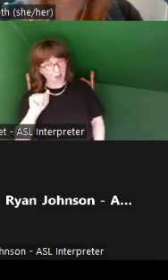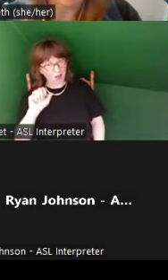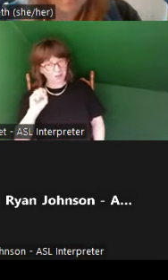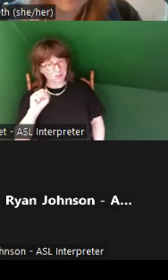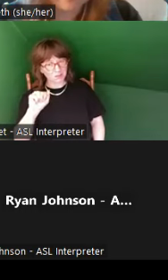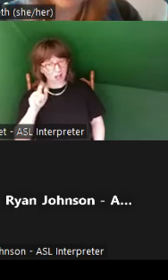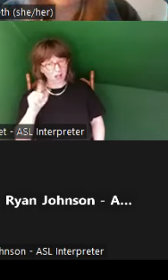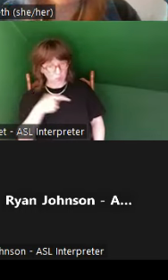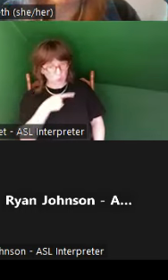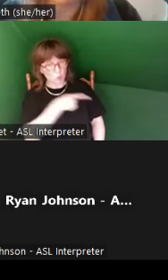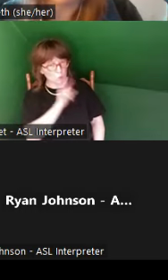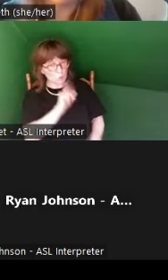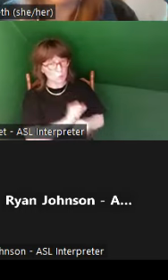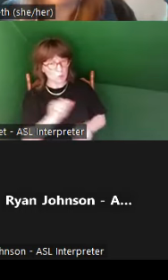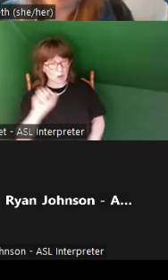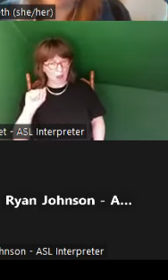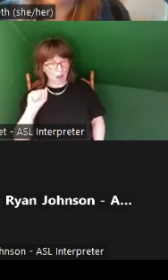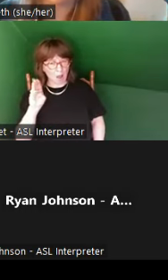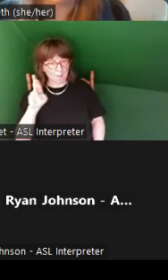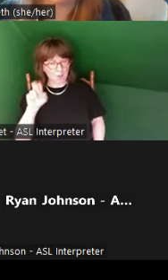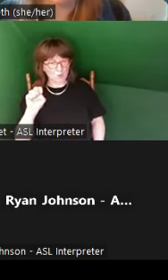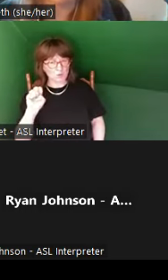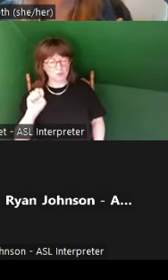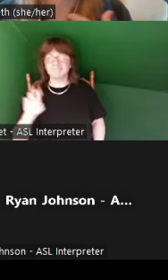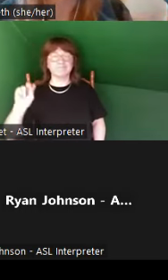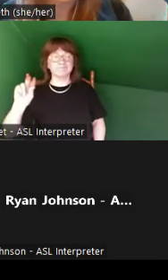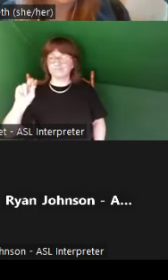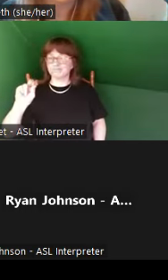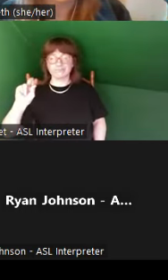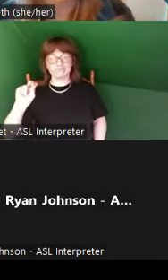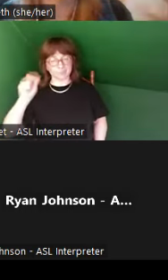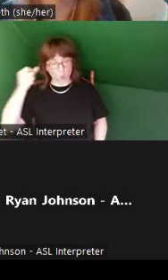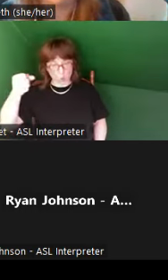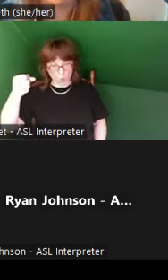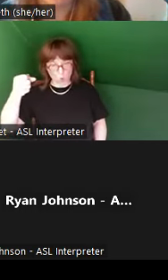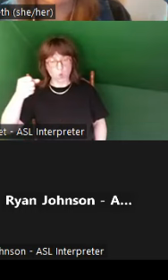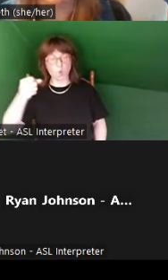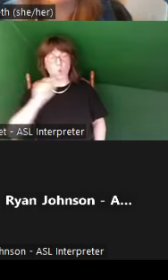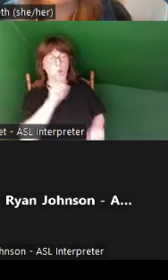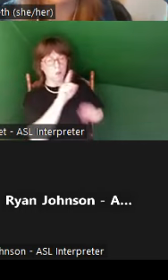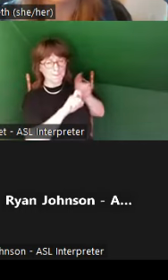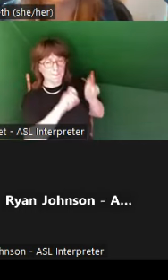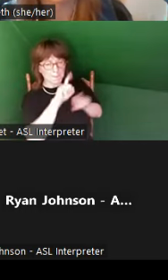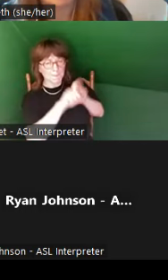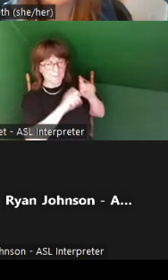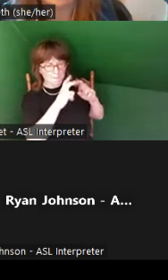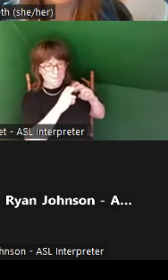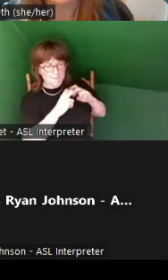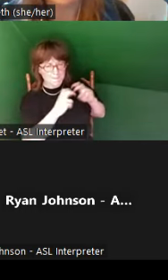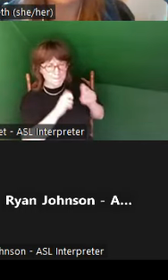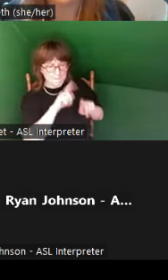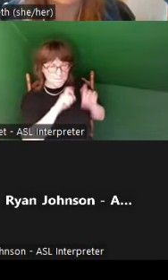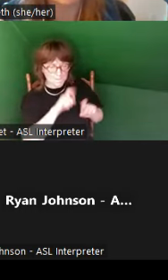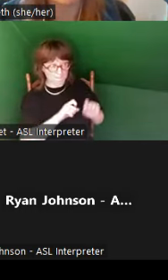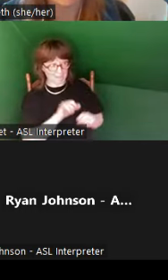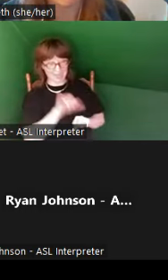abuser. No. What you need to do is ask this person some more questions, get some more information to find out, is that